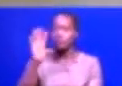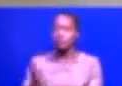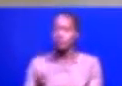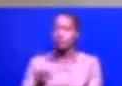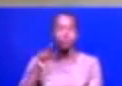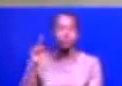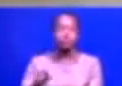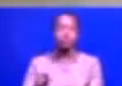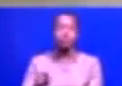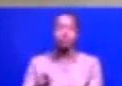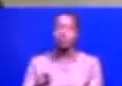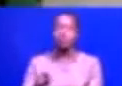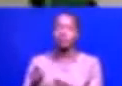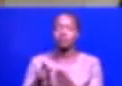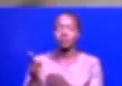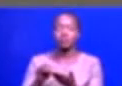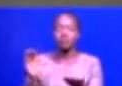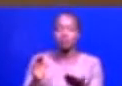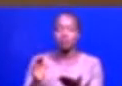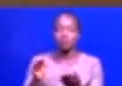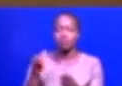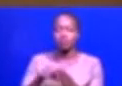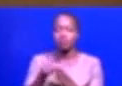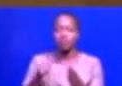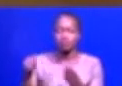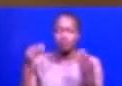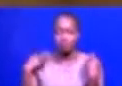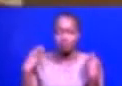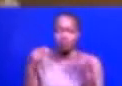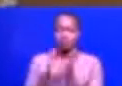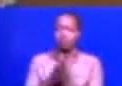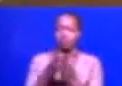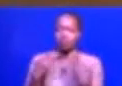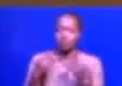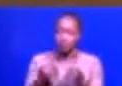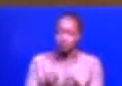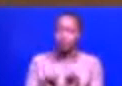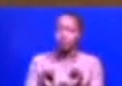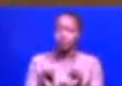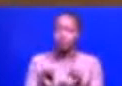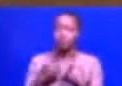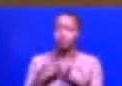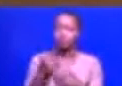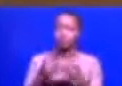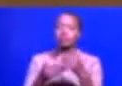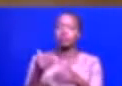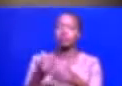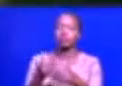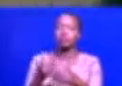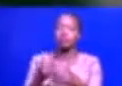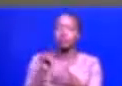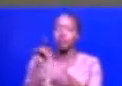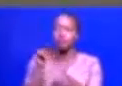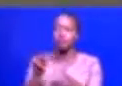cannot afford much of indoor games. But we have quite a bit of them, people trying to come up with indoor structures. And